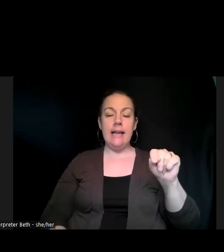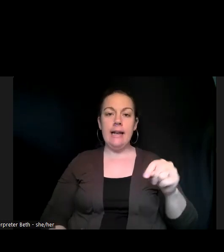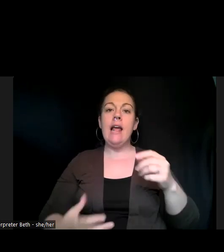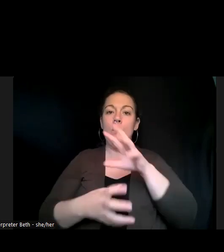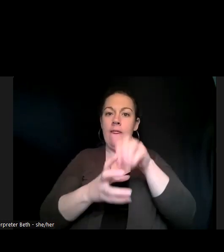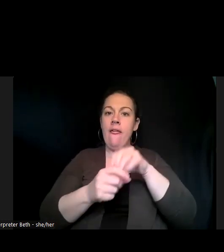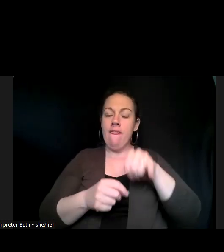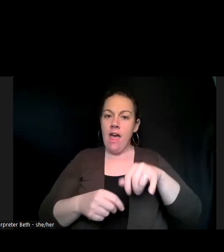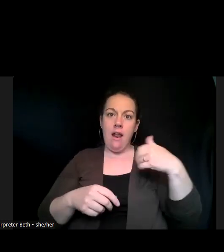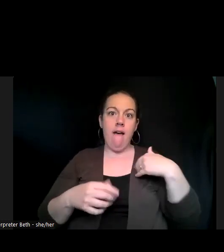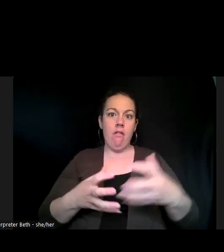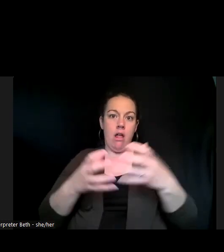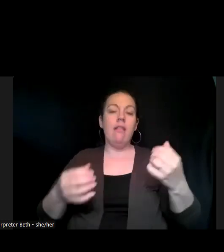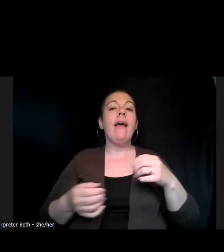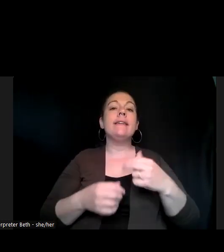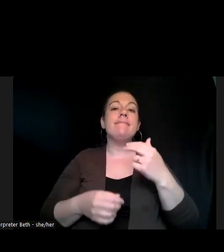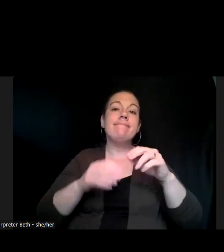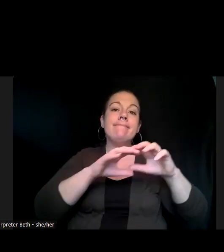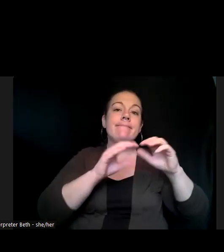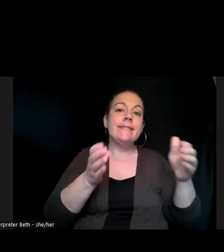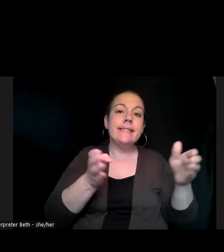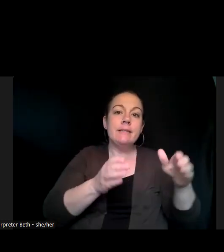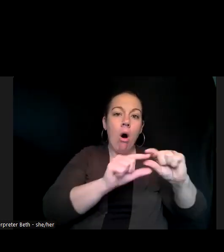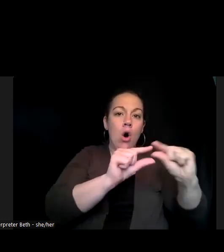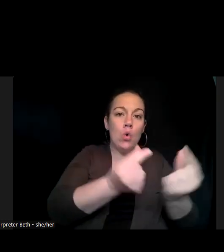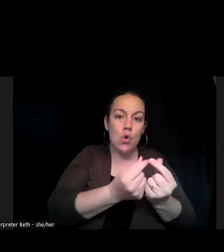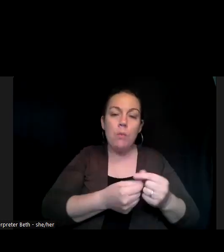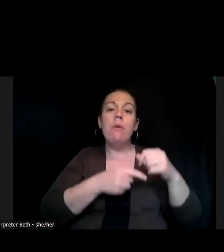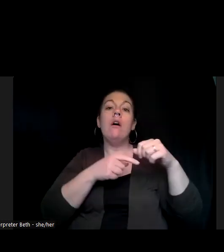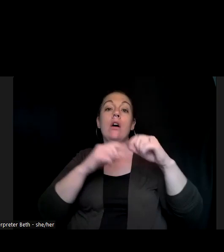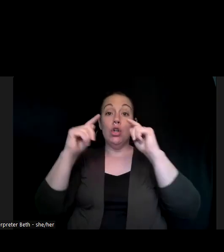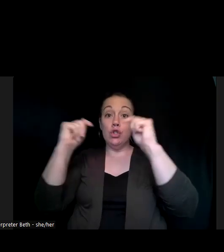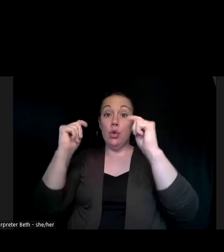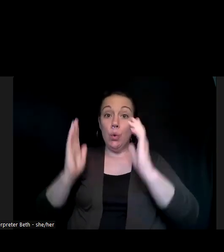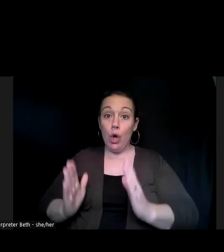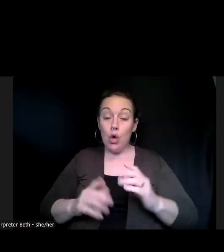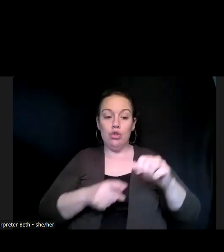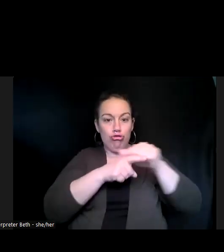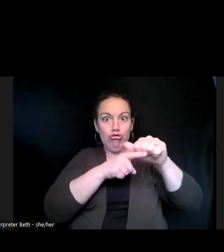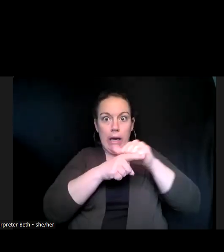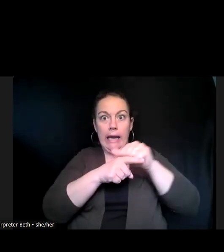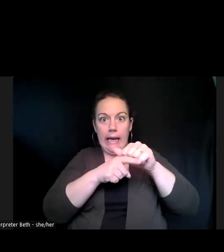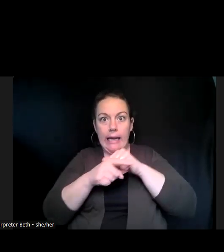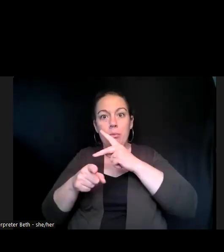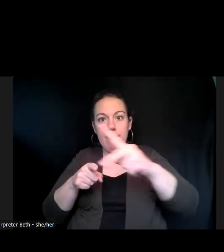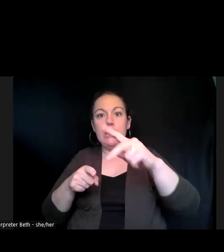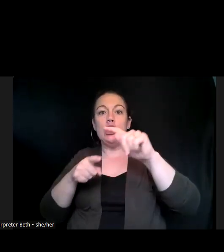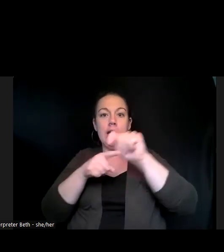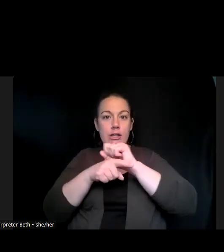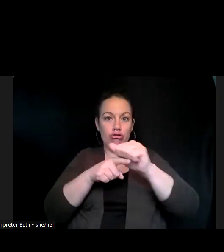need to be doing it in small groups with trained tutors that are getting feedback. We need to be doing it ideally during the school